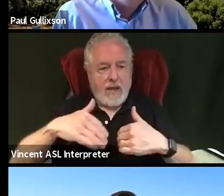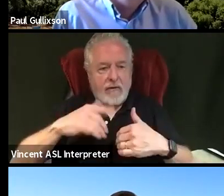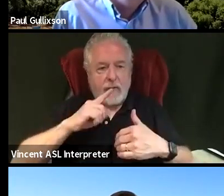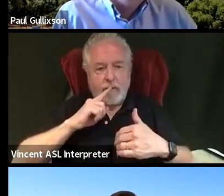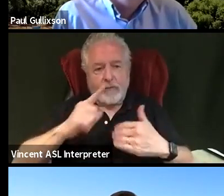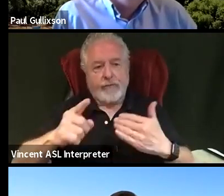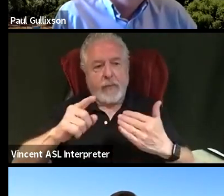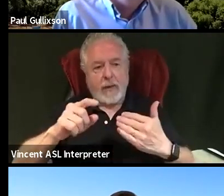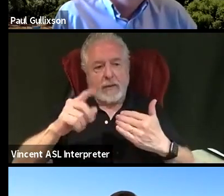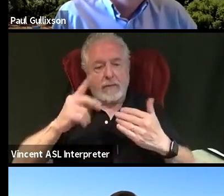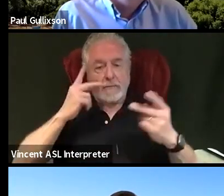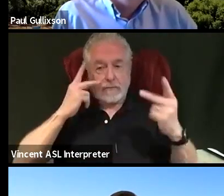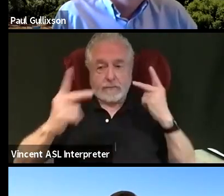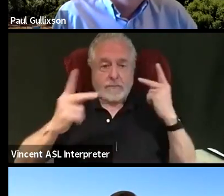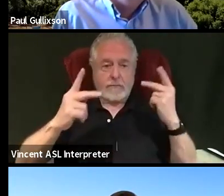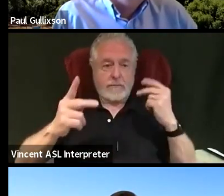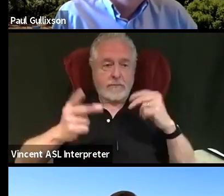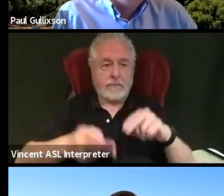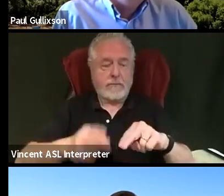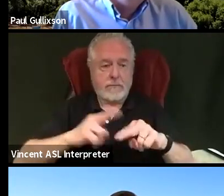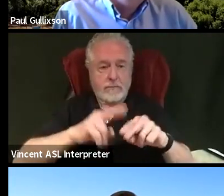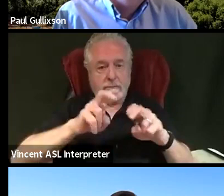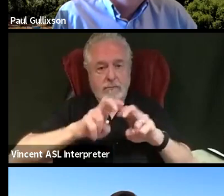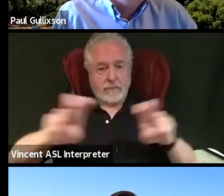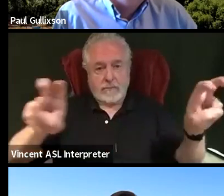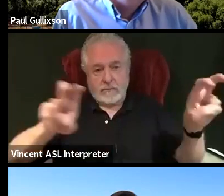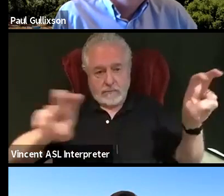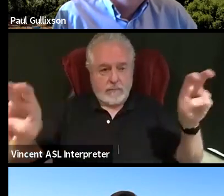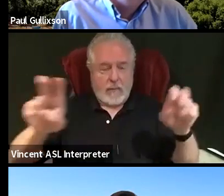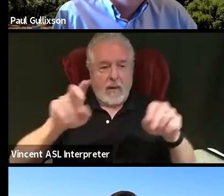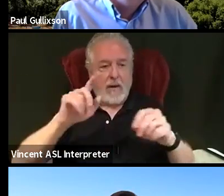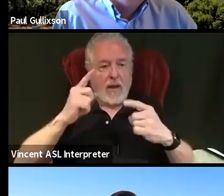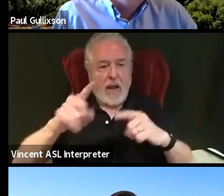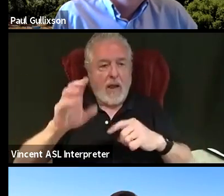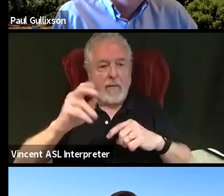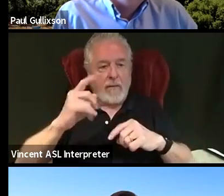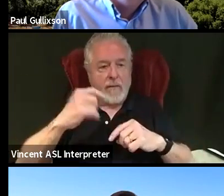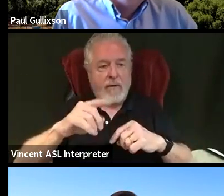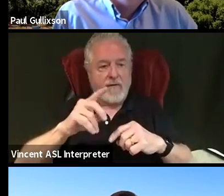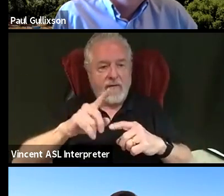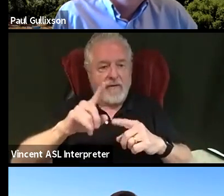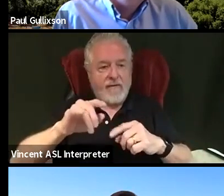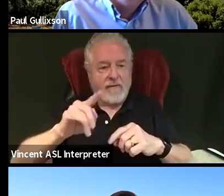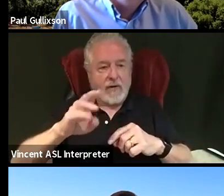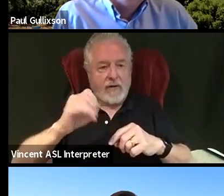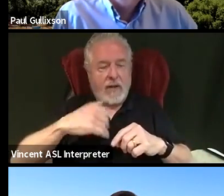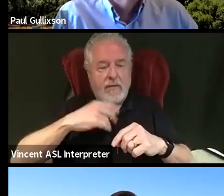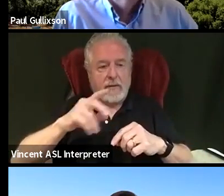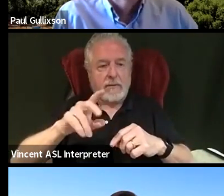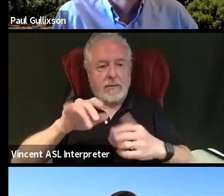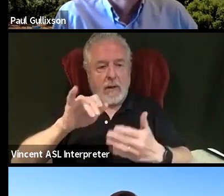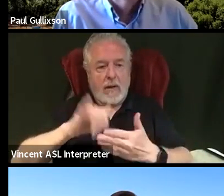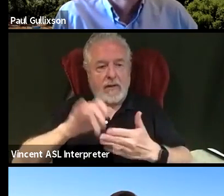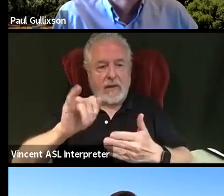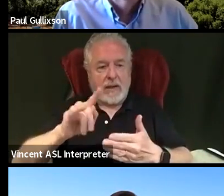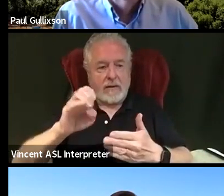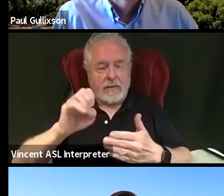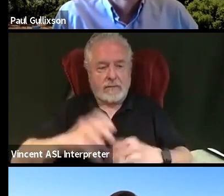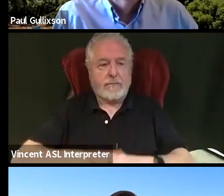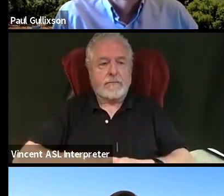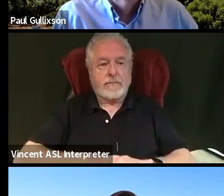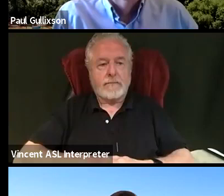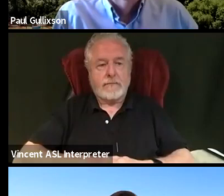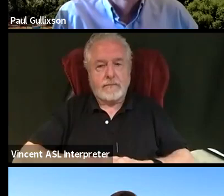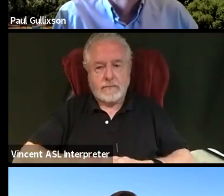really seen increased transmission or worse outcomes so far with the variants that have been identified here in Sonoma County.